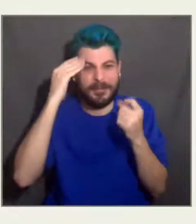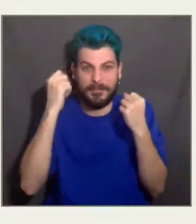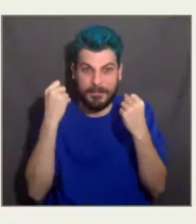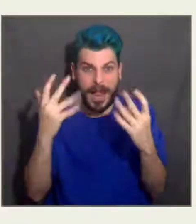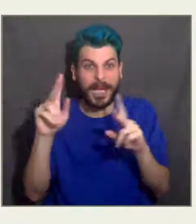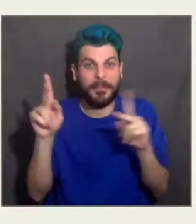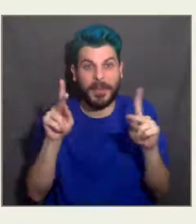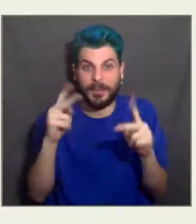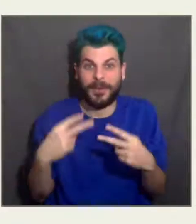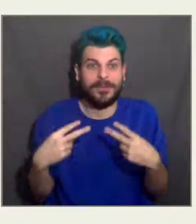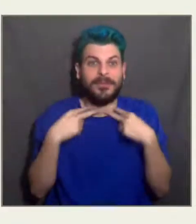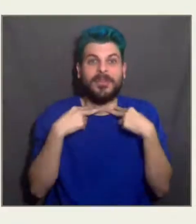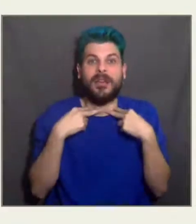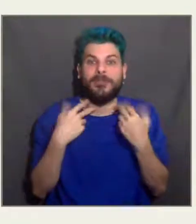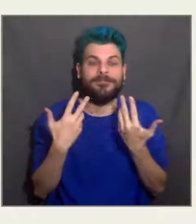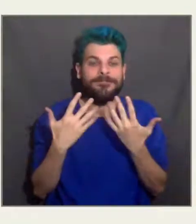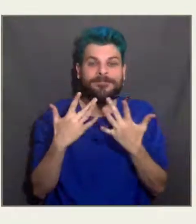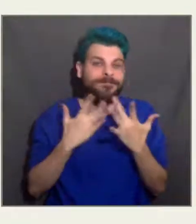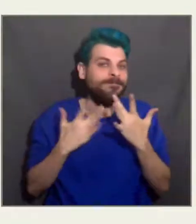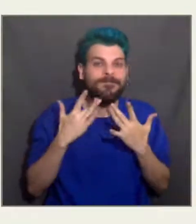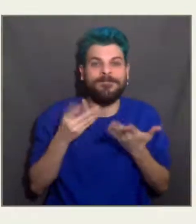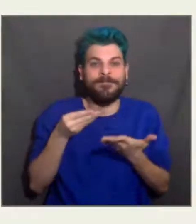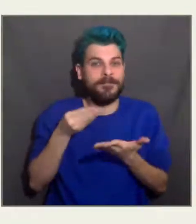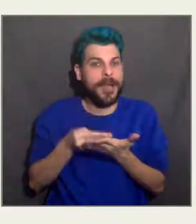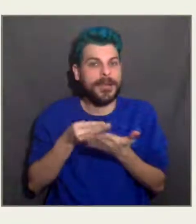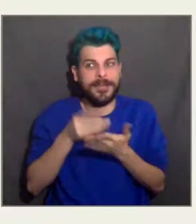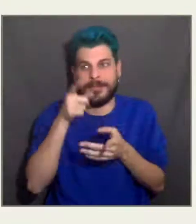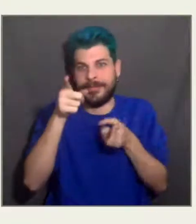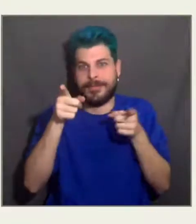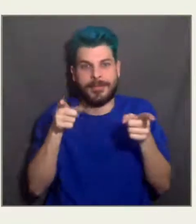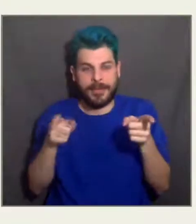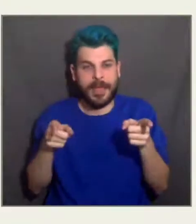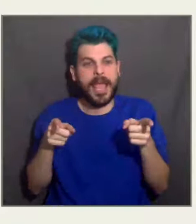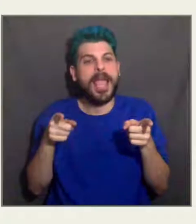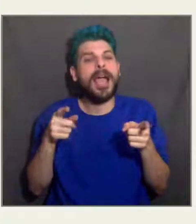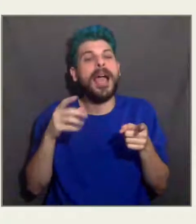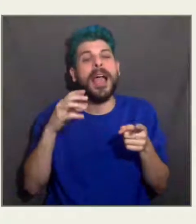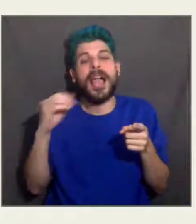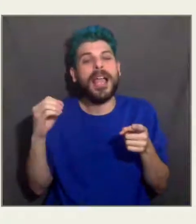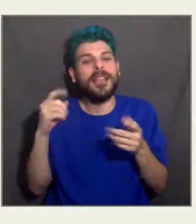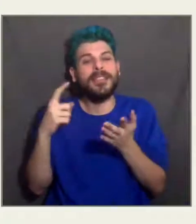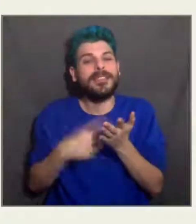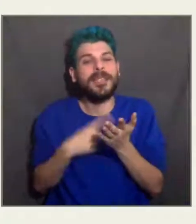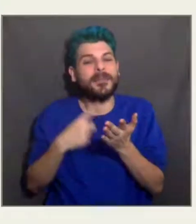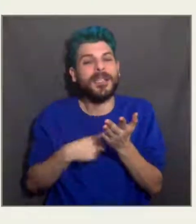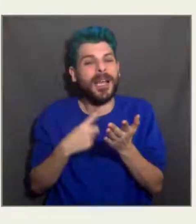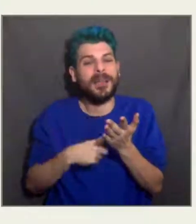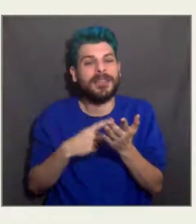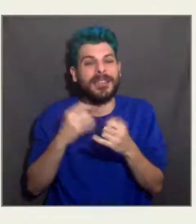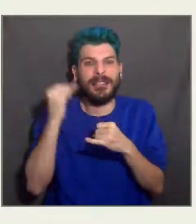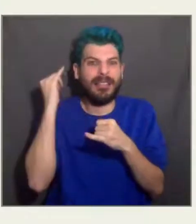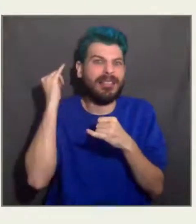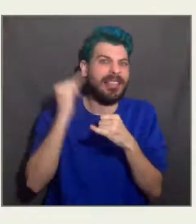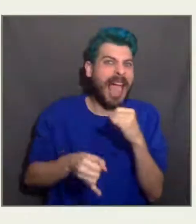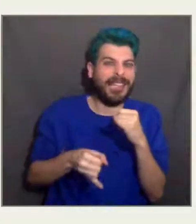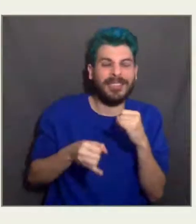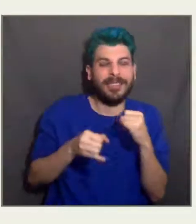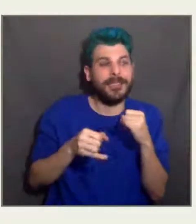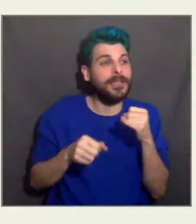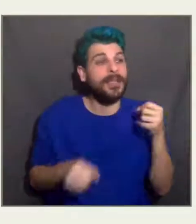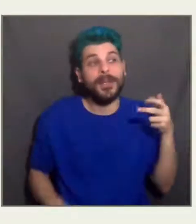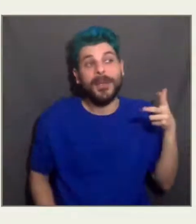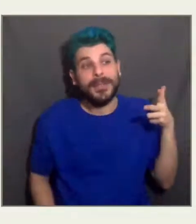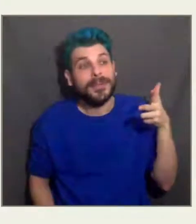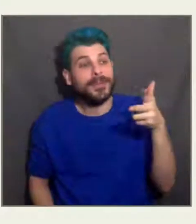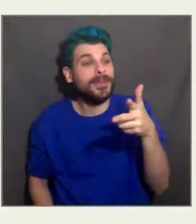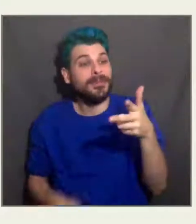in those Yep. spaces. And I also think about that last mile in those Yep. places. Sometimes the transit ends and they have no way.